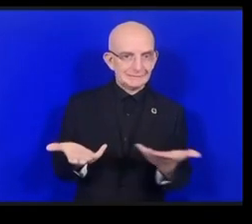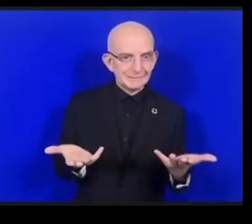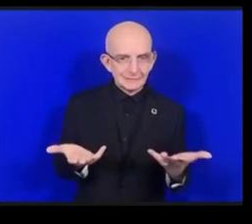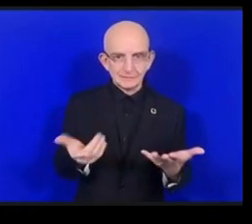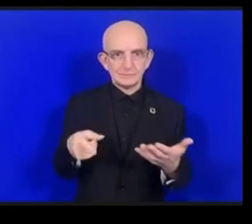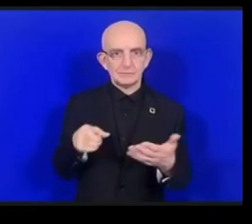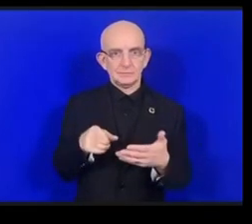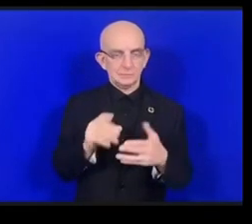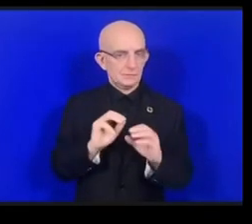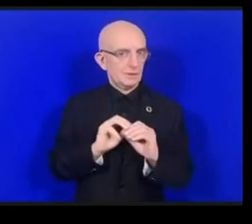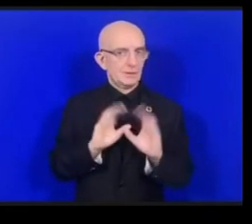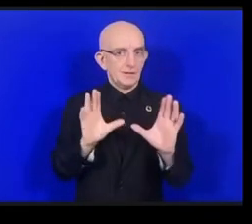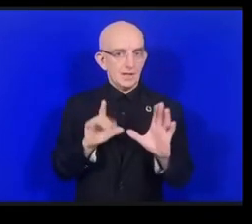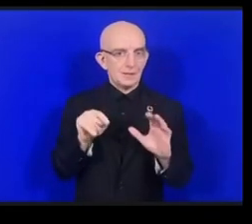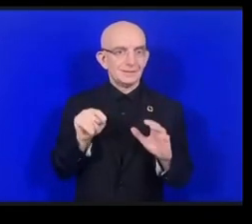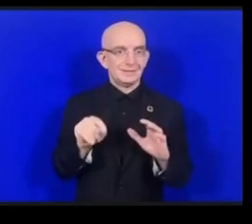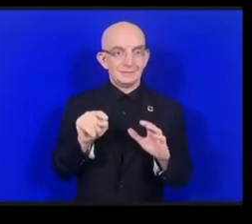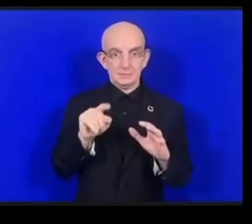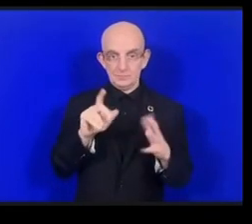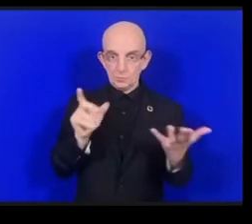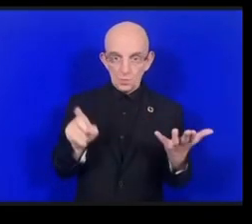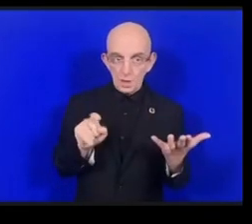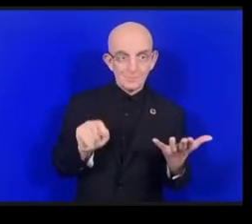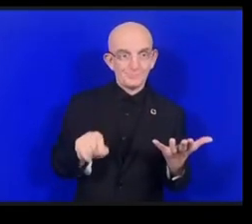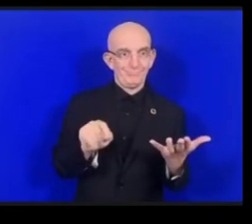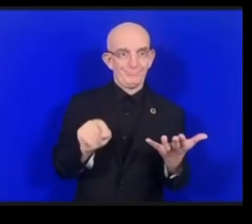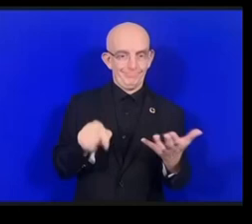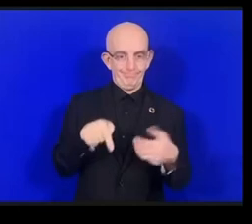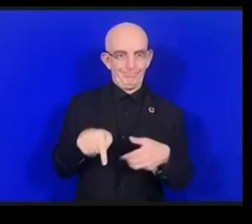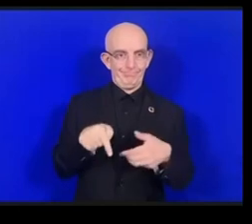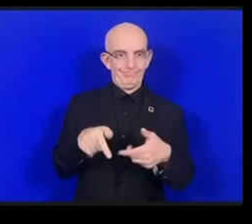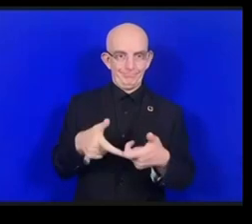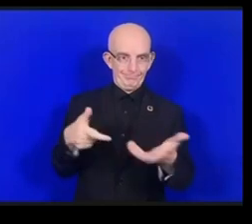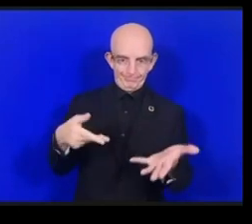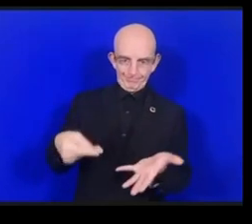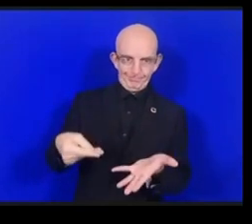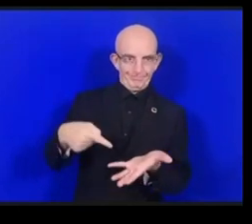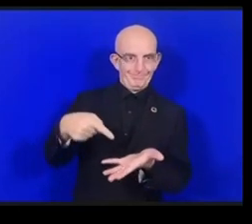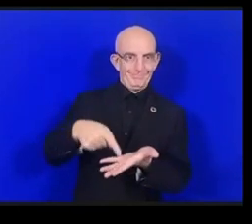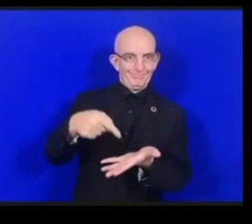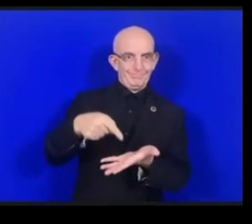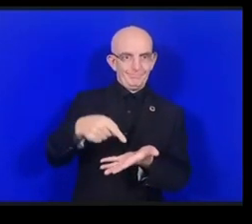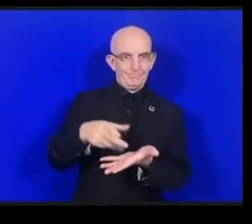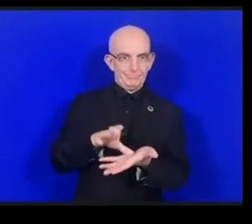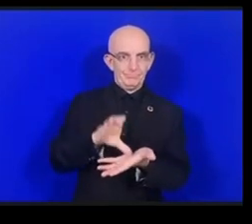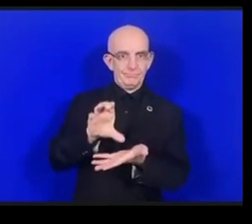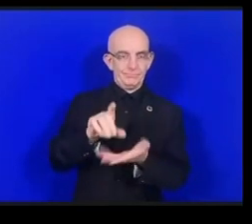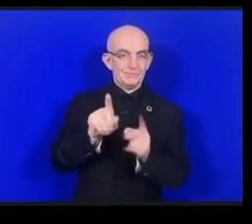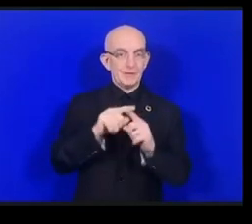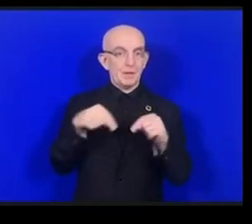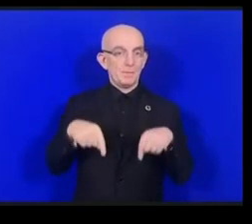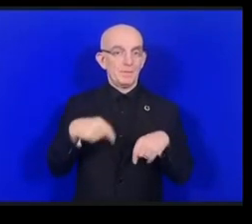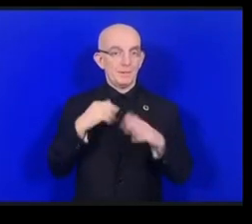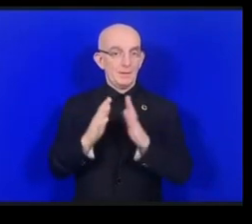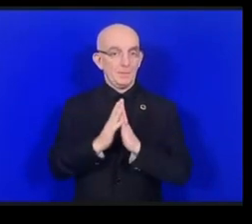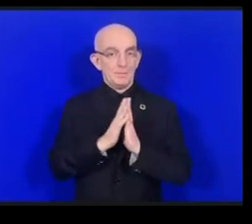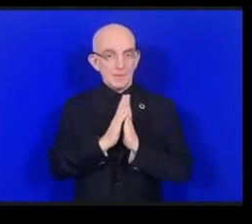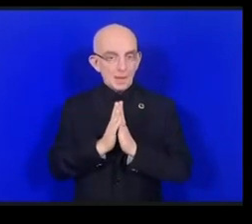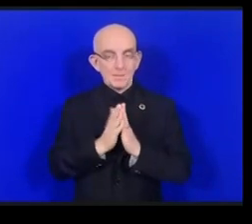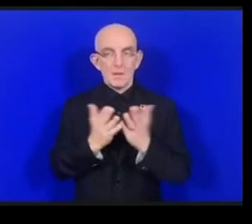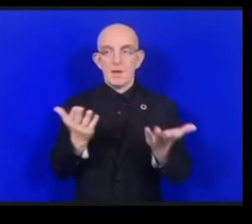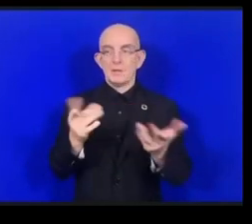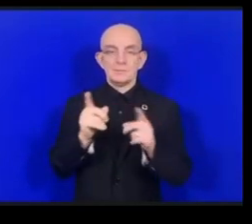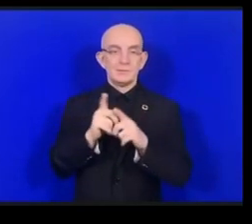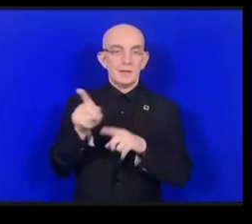sufferring in the country like mymar and the Afghanistan are also very difficult to get